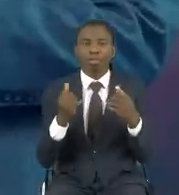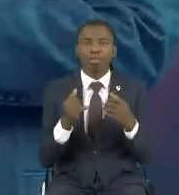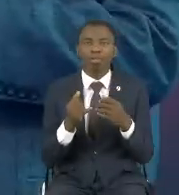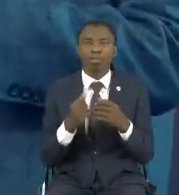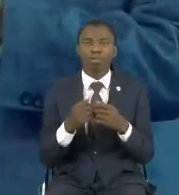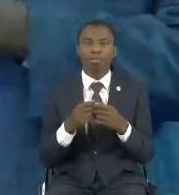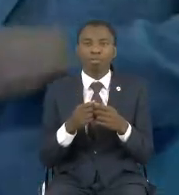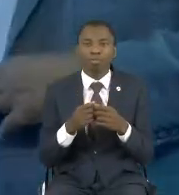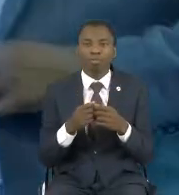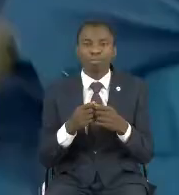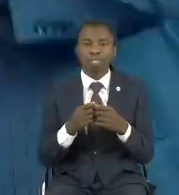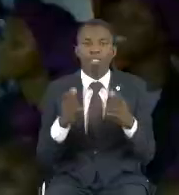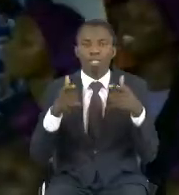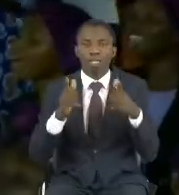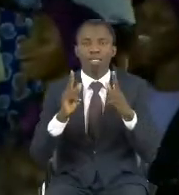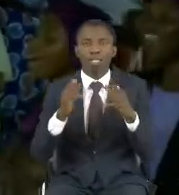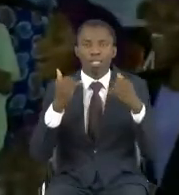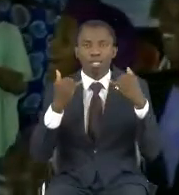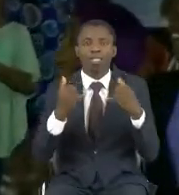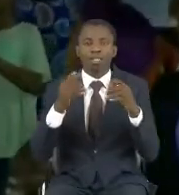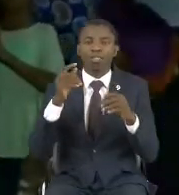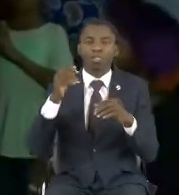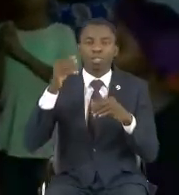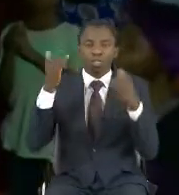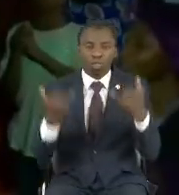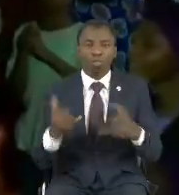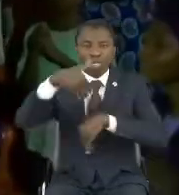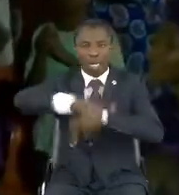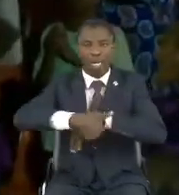Let everyone hear you. Tonight.